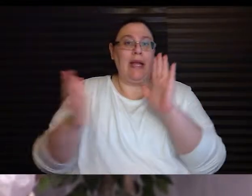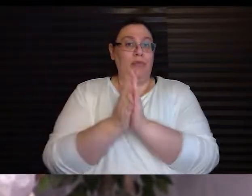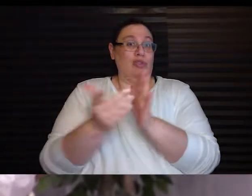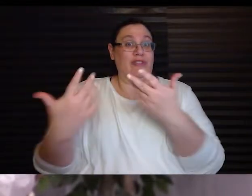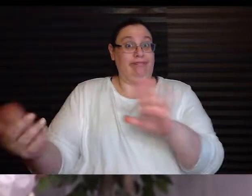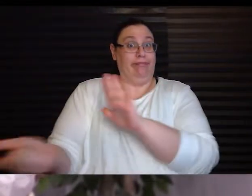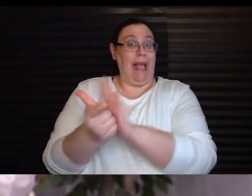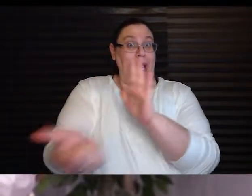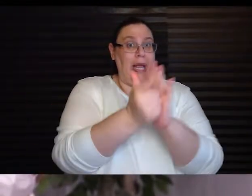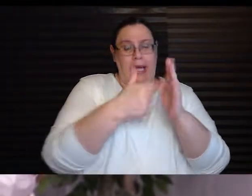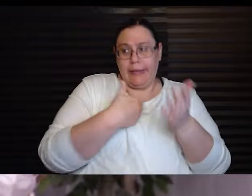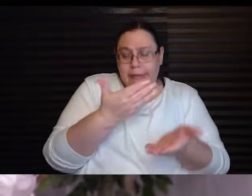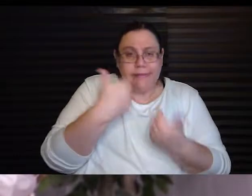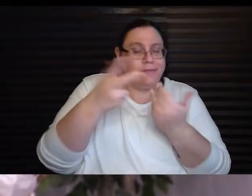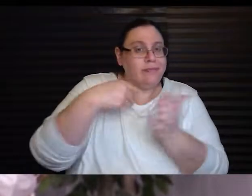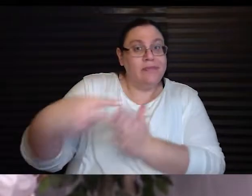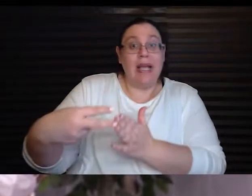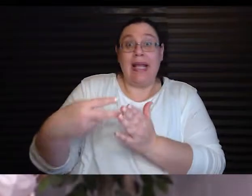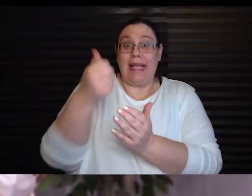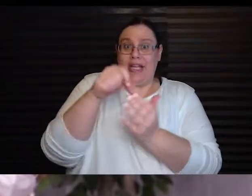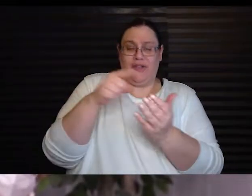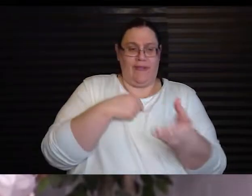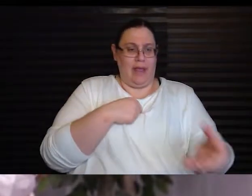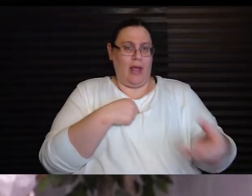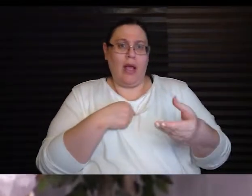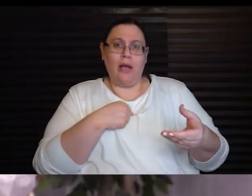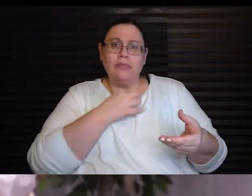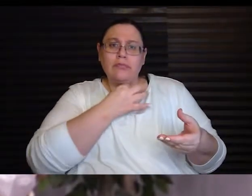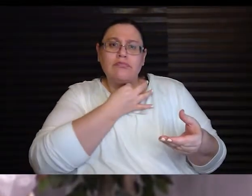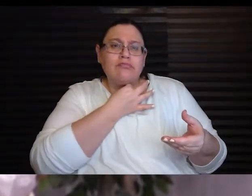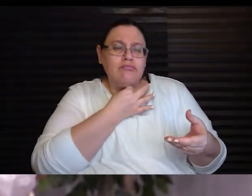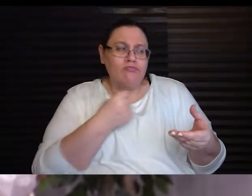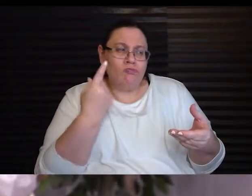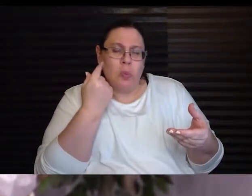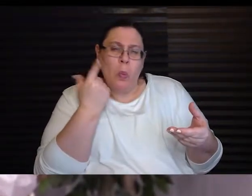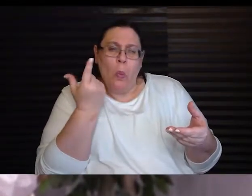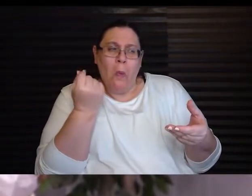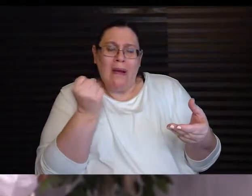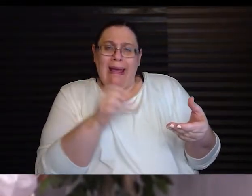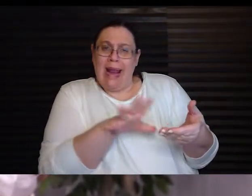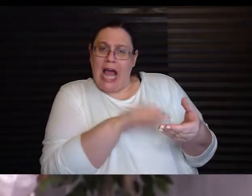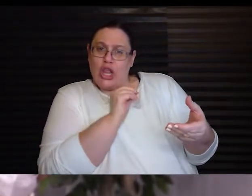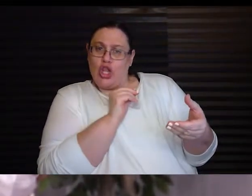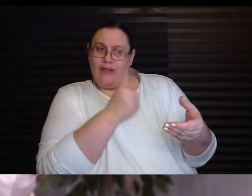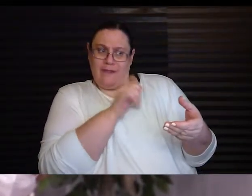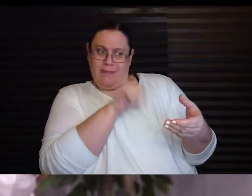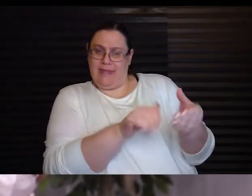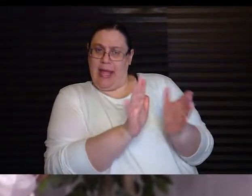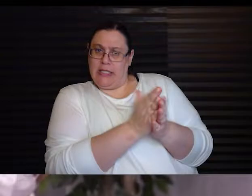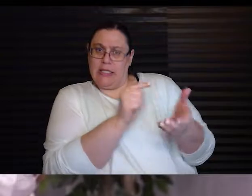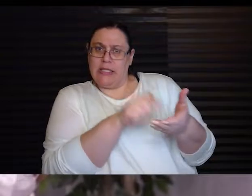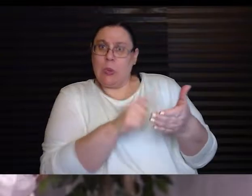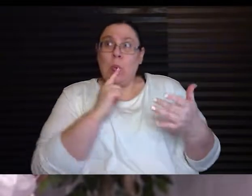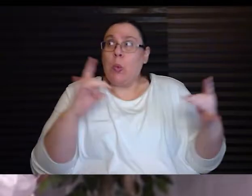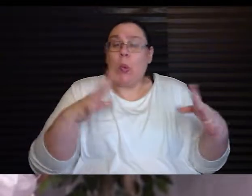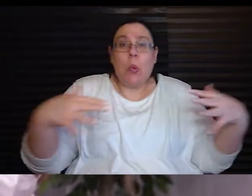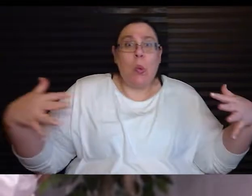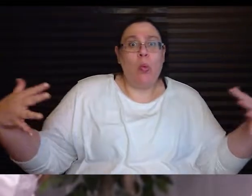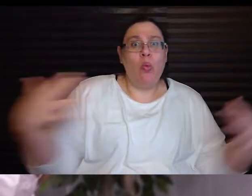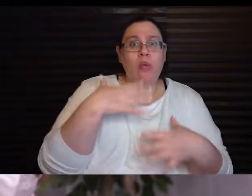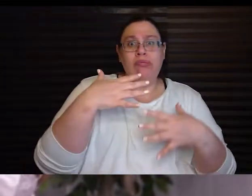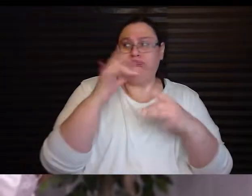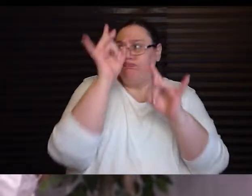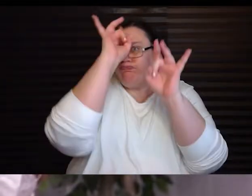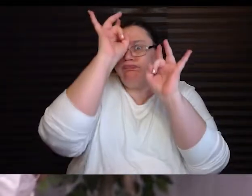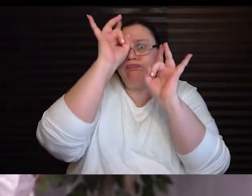books as I could. And I approached every single one of them with genuine wonder. What could I learn from these texts so menacing,